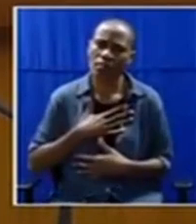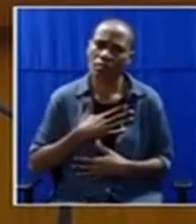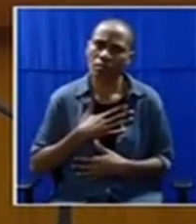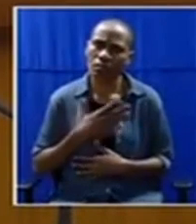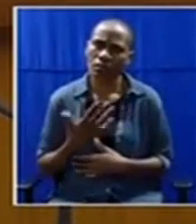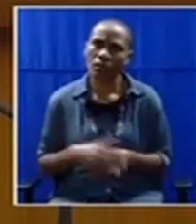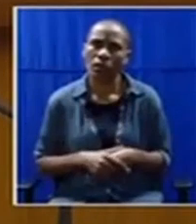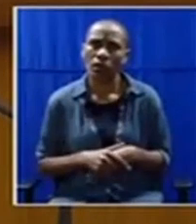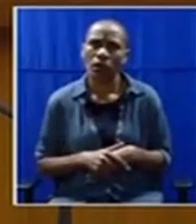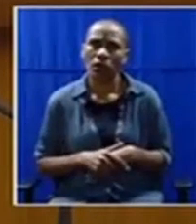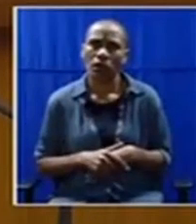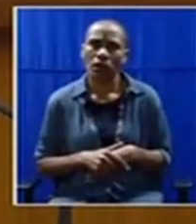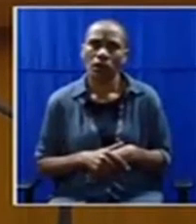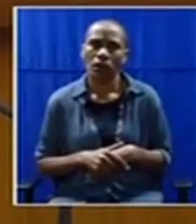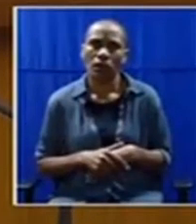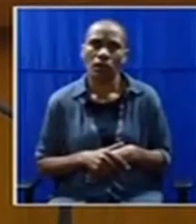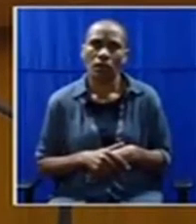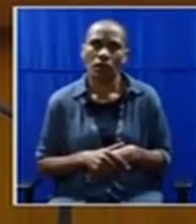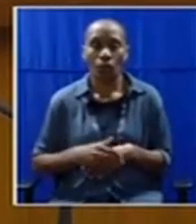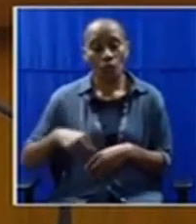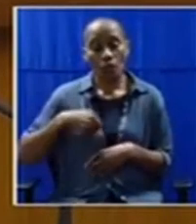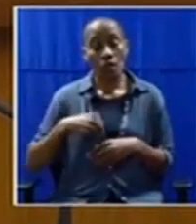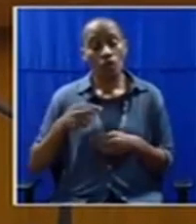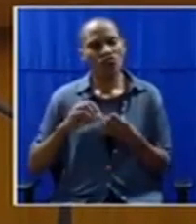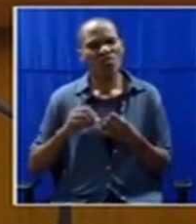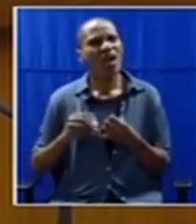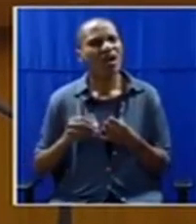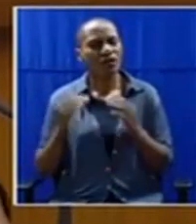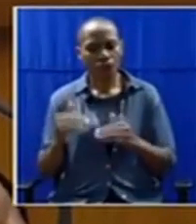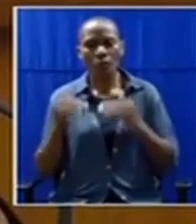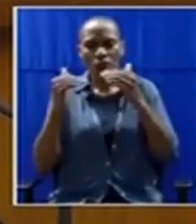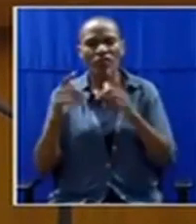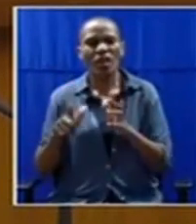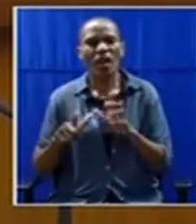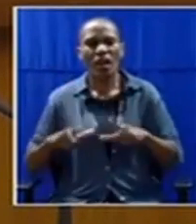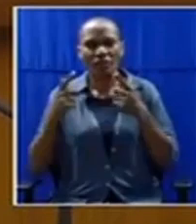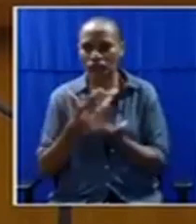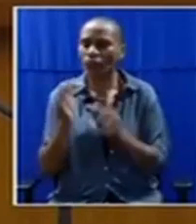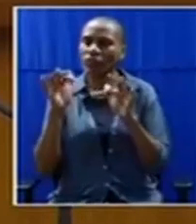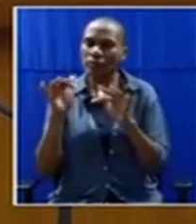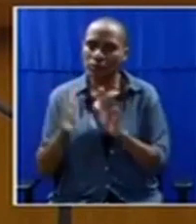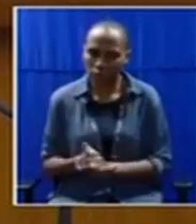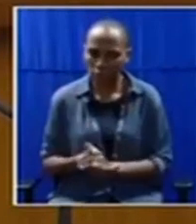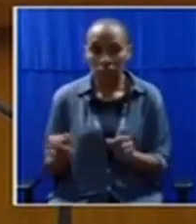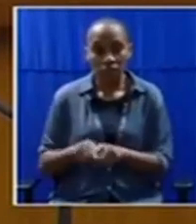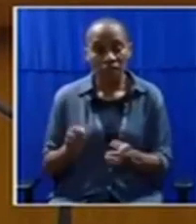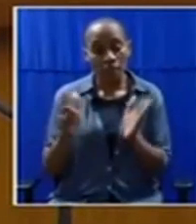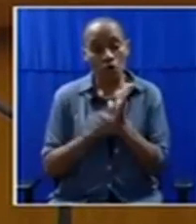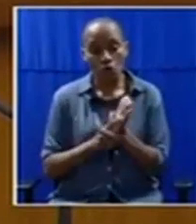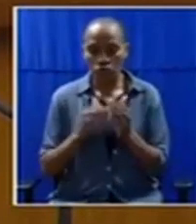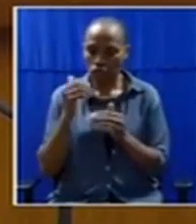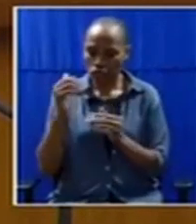of the fact that we have been able to improve the lives of our people through passing very historic and progressive